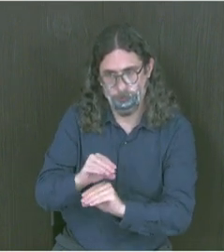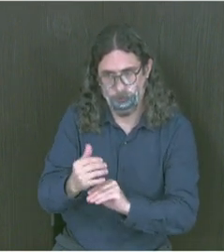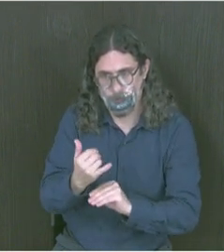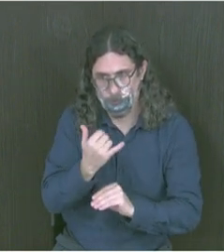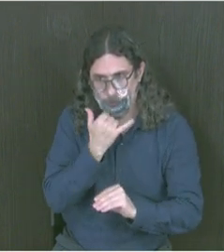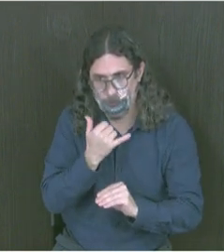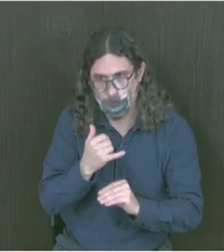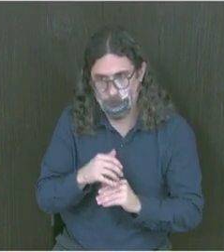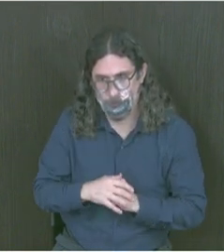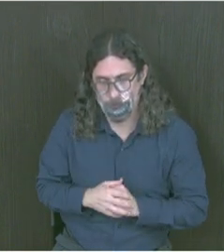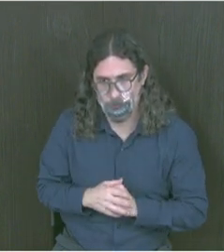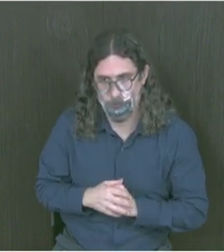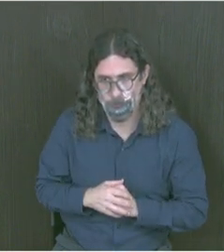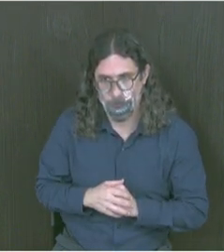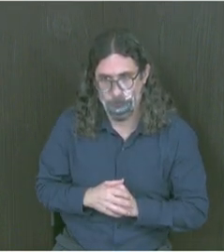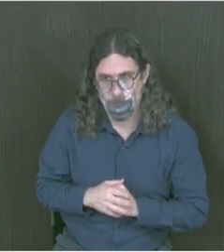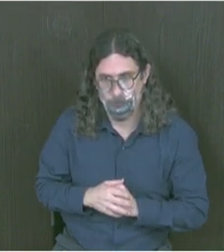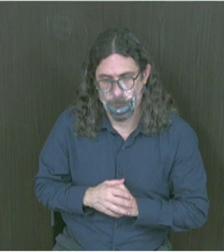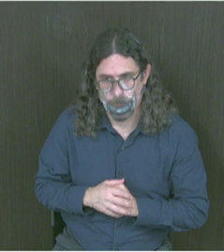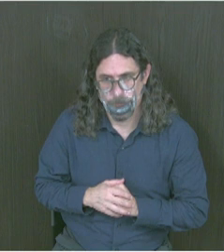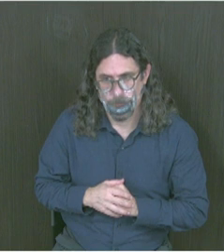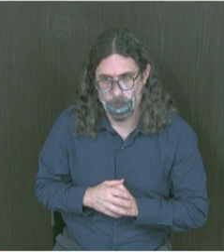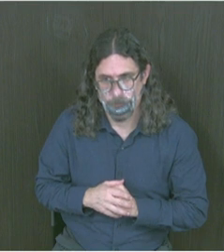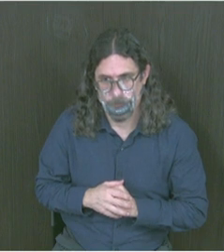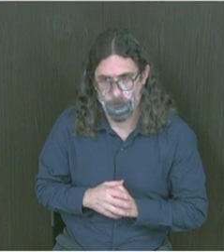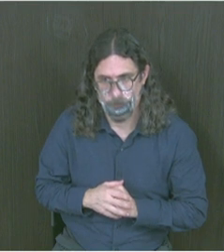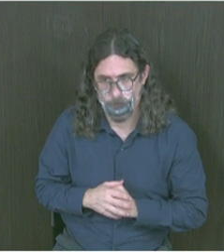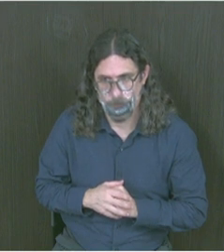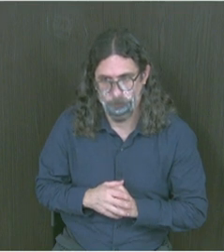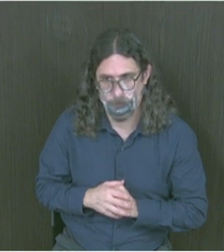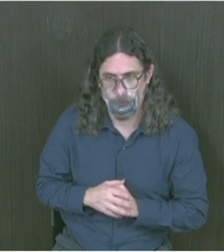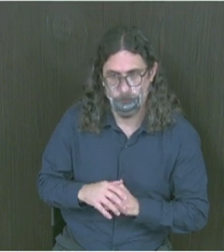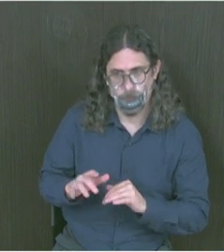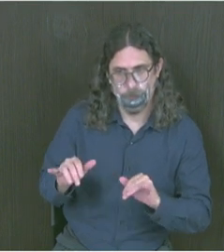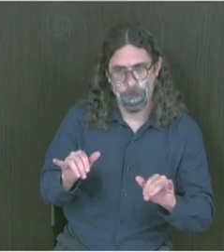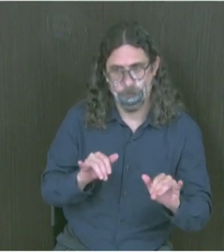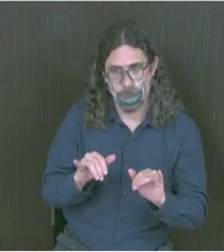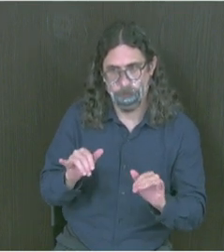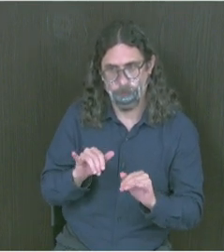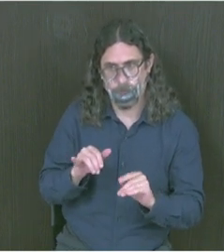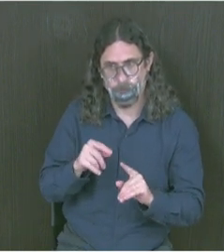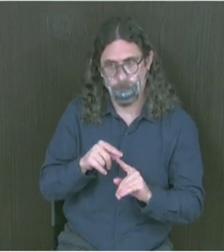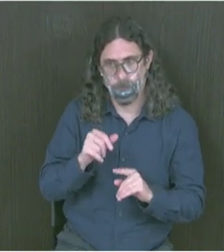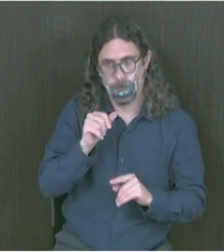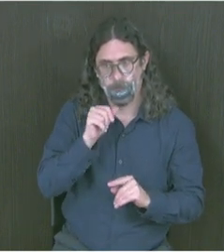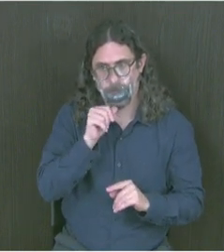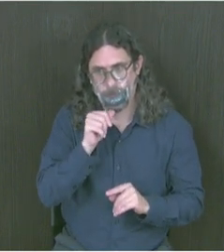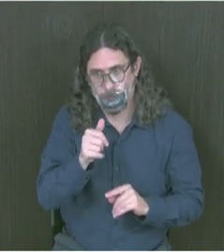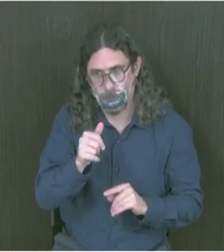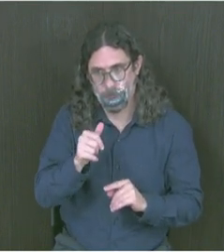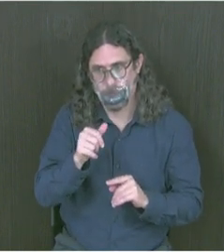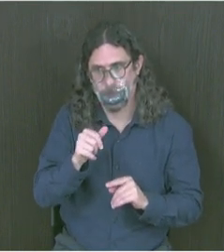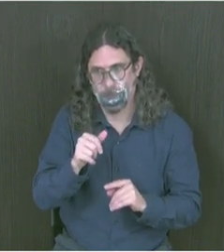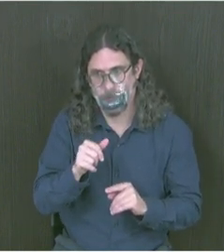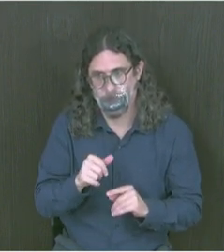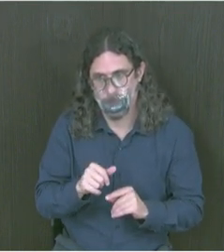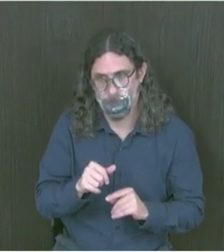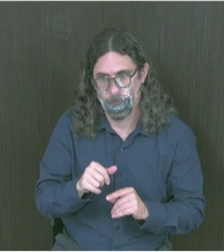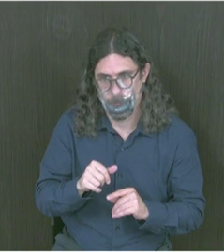And as far as I could tell, not securely fastened. And just the sheer volume of signatures